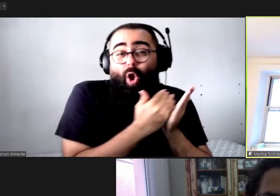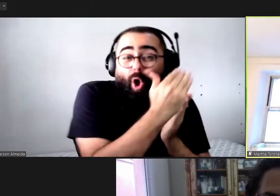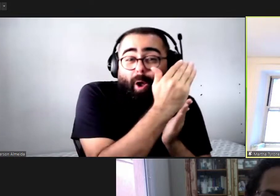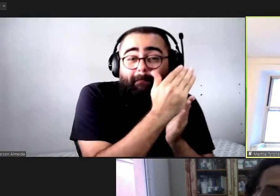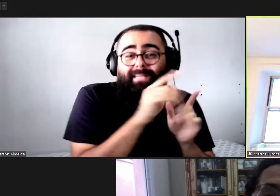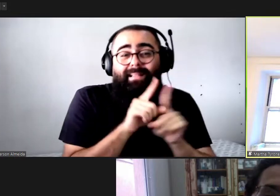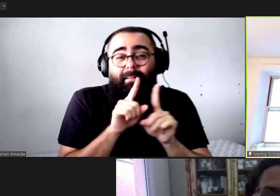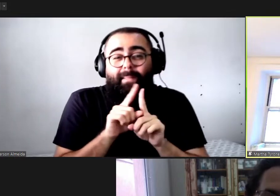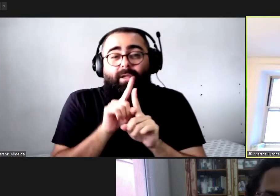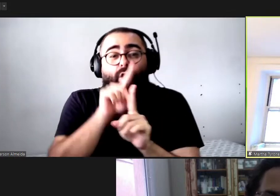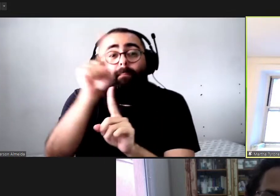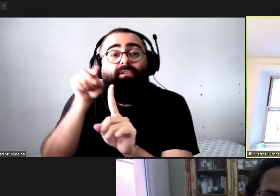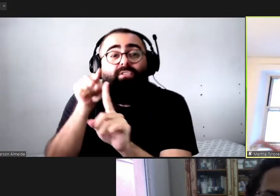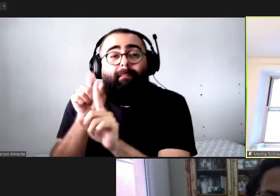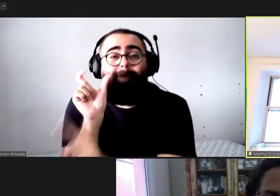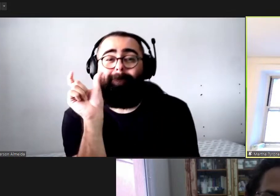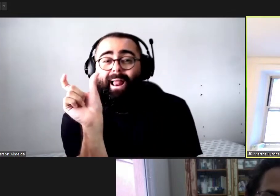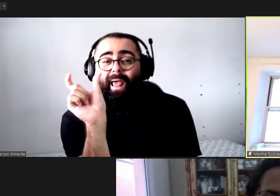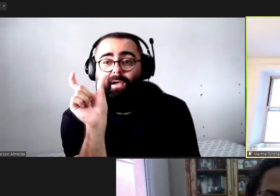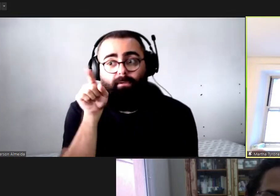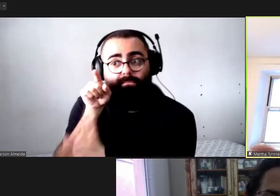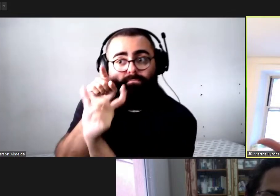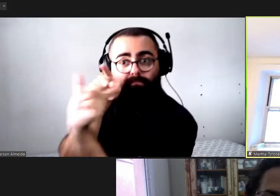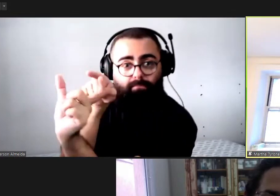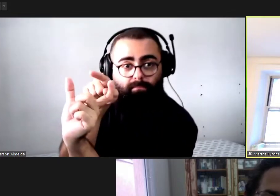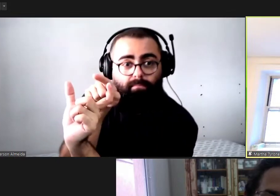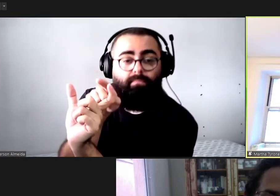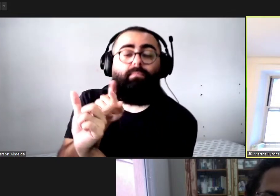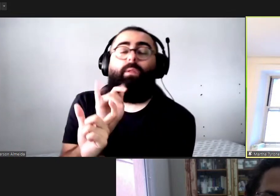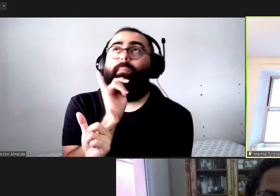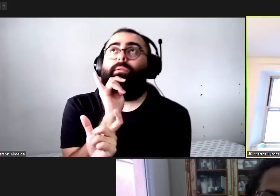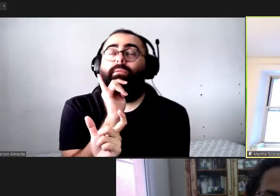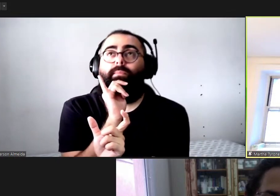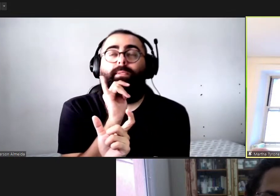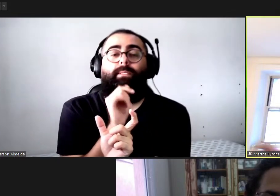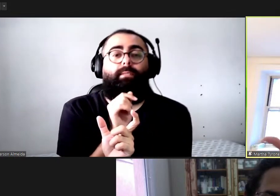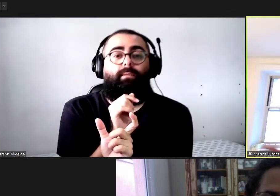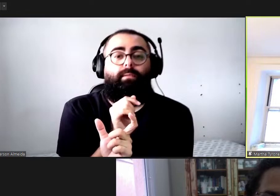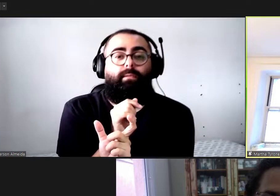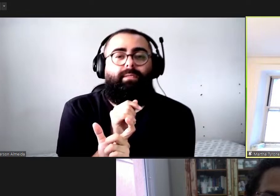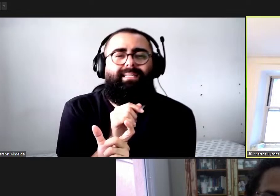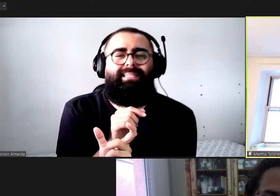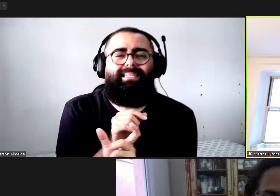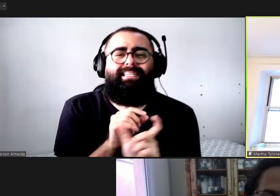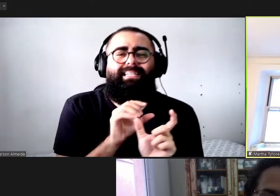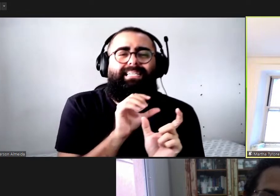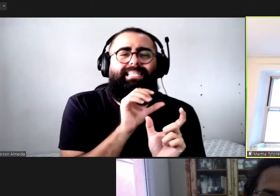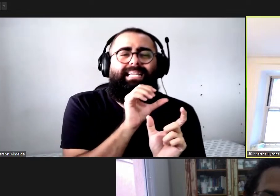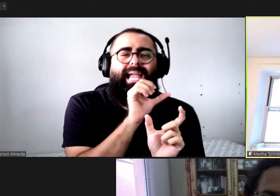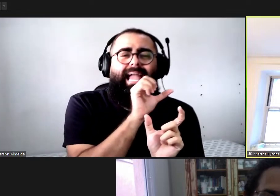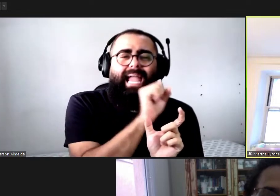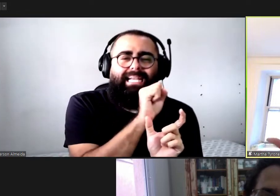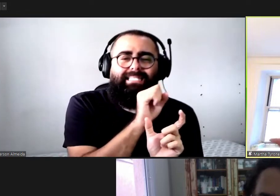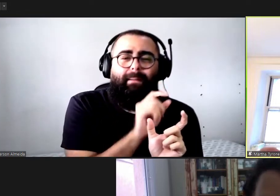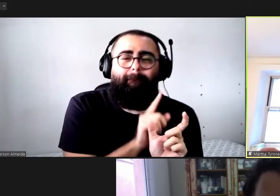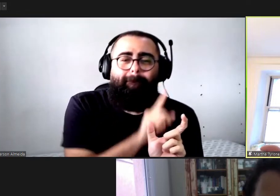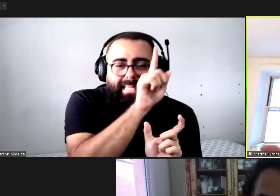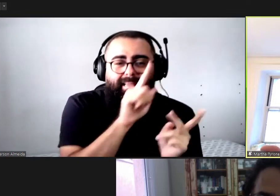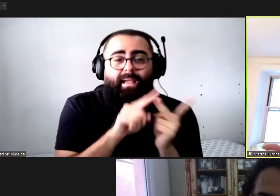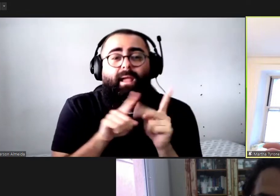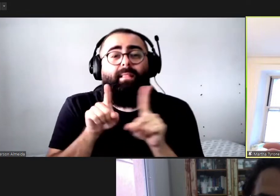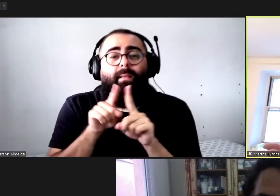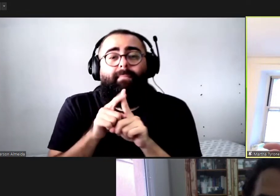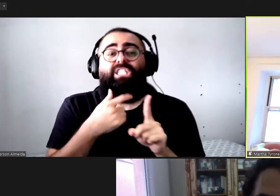target for the F0 peak, for the tongue dorsum movement,